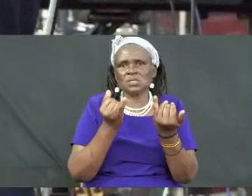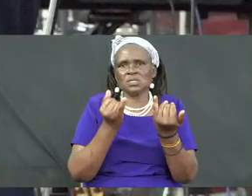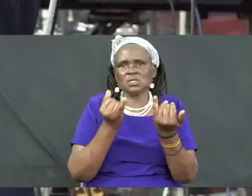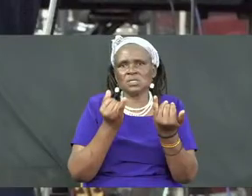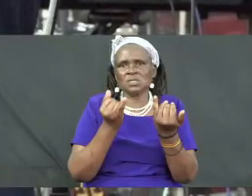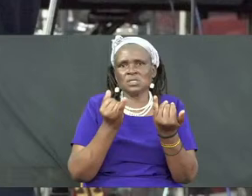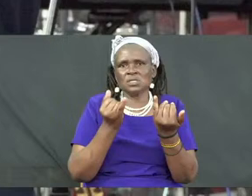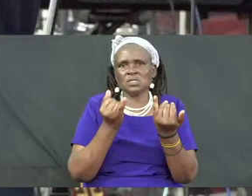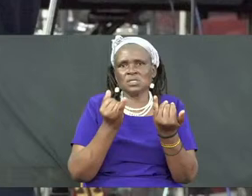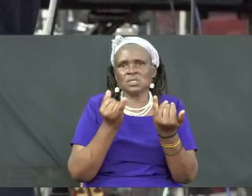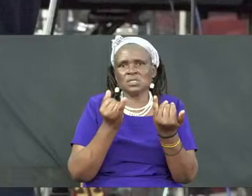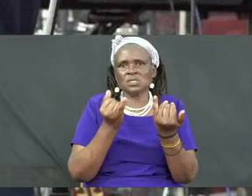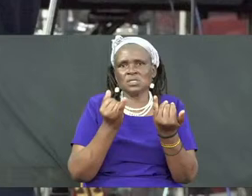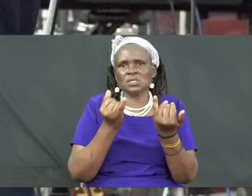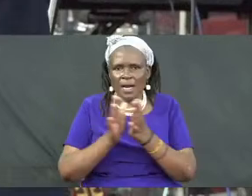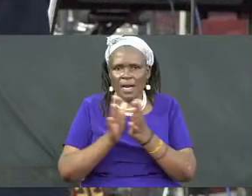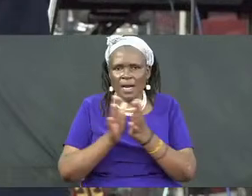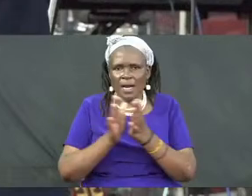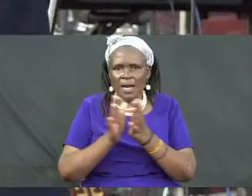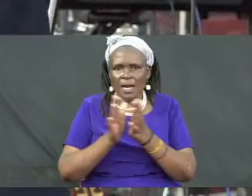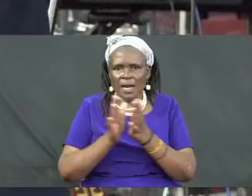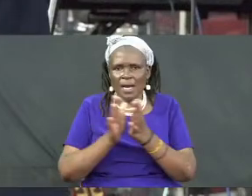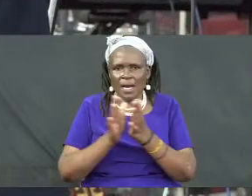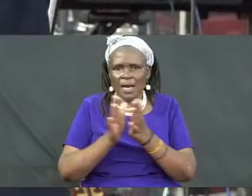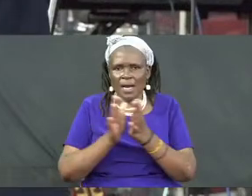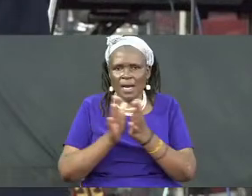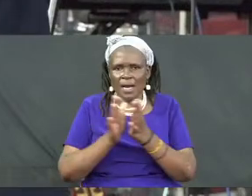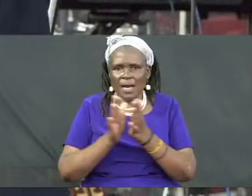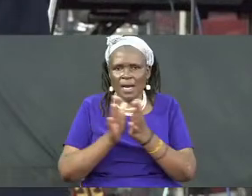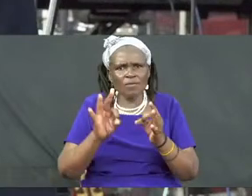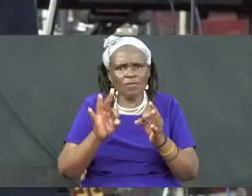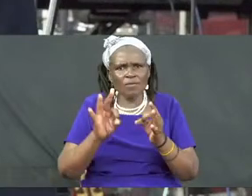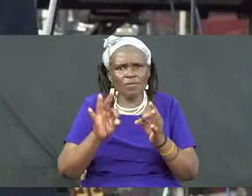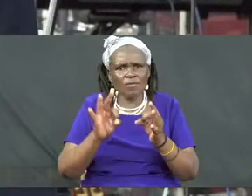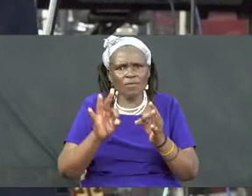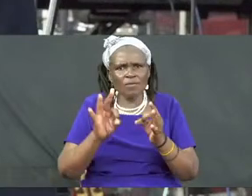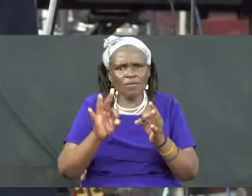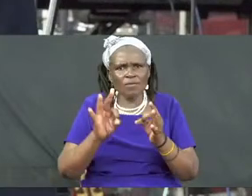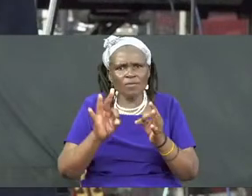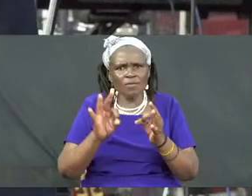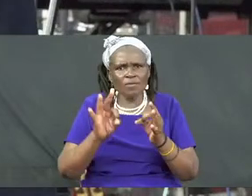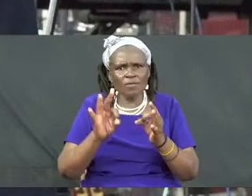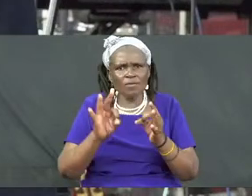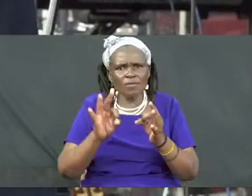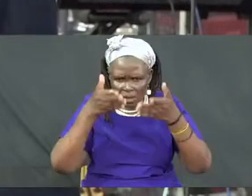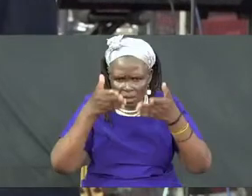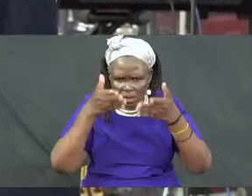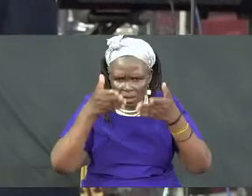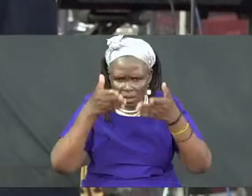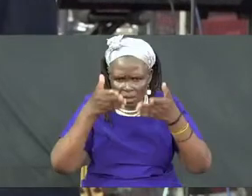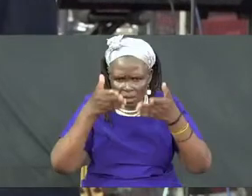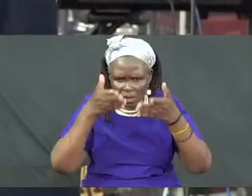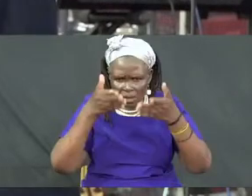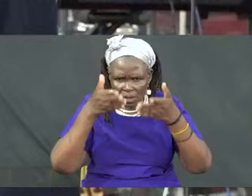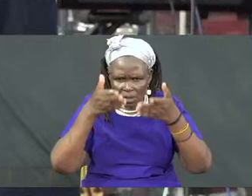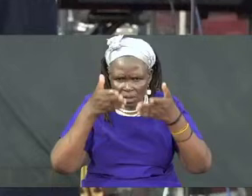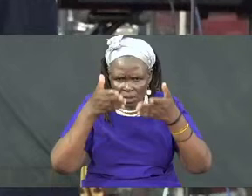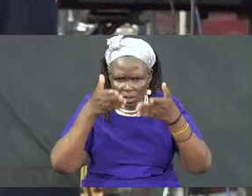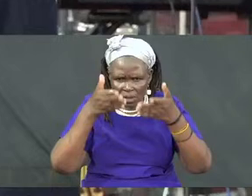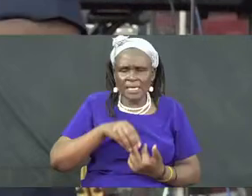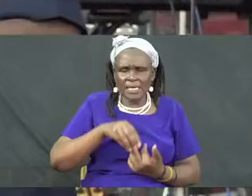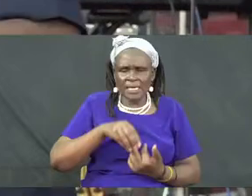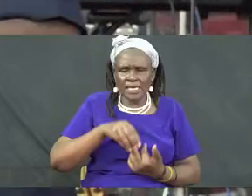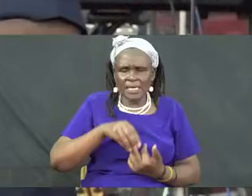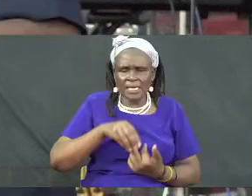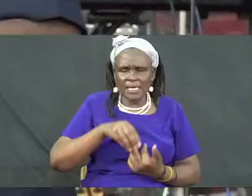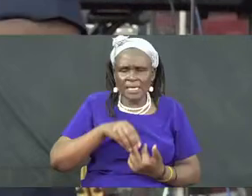the emperor, and it seems as though emperor worship was more concentrated there. Yet there was one particular god that was